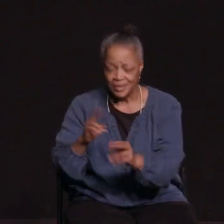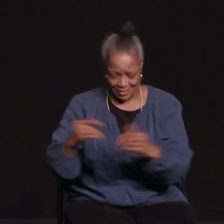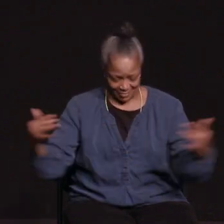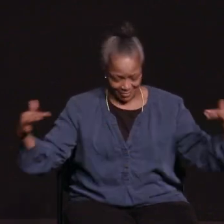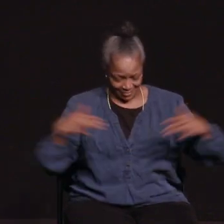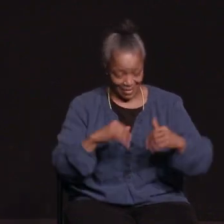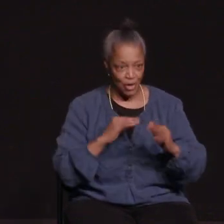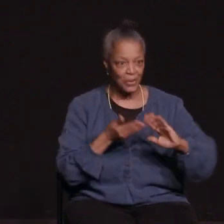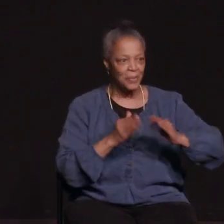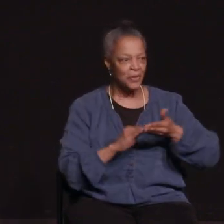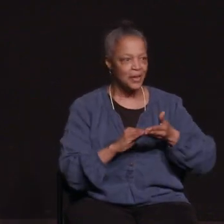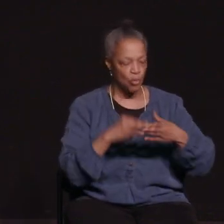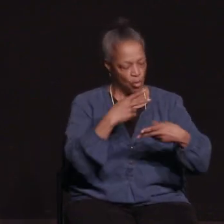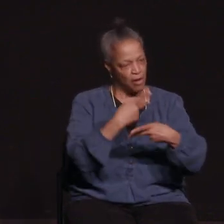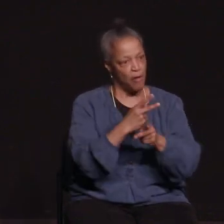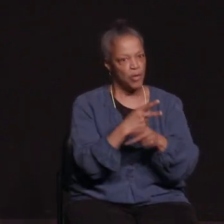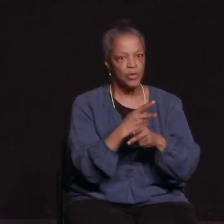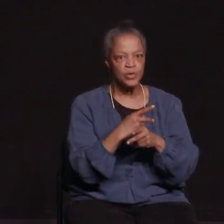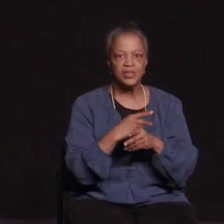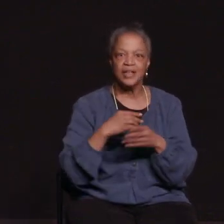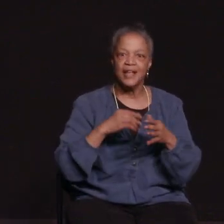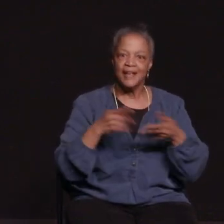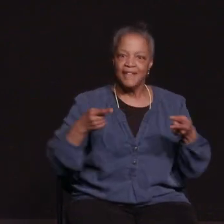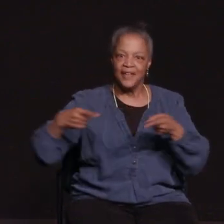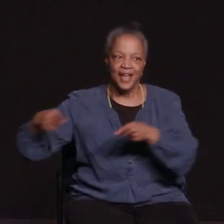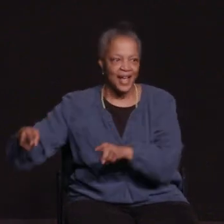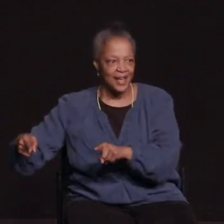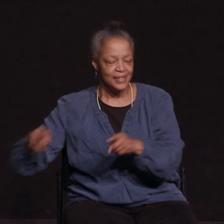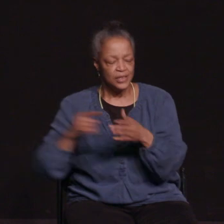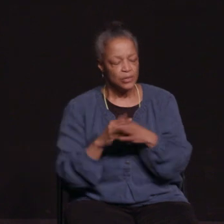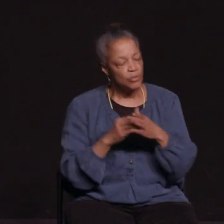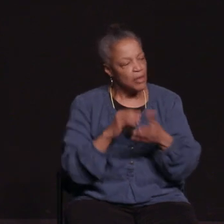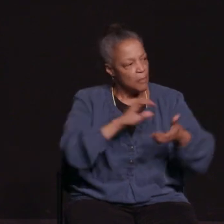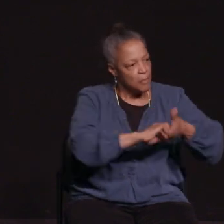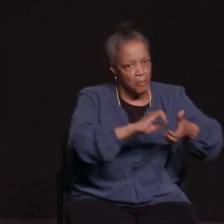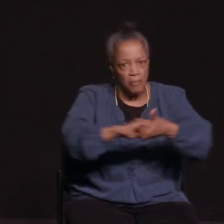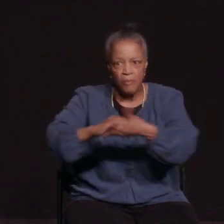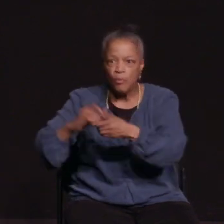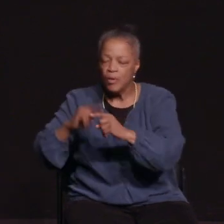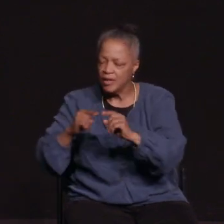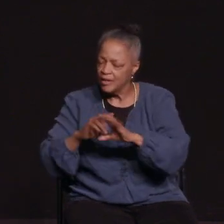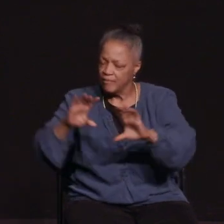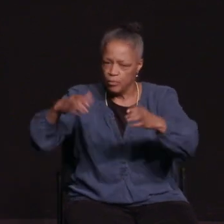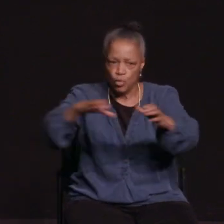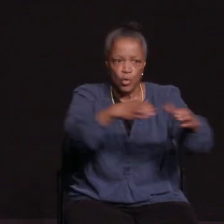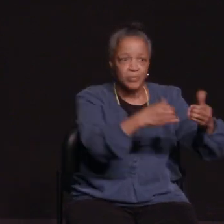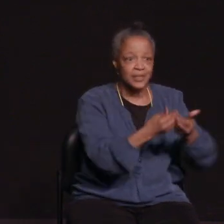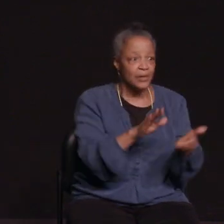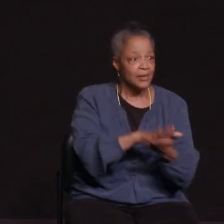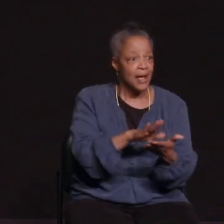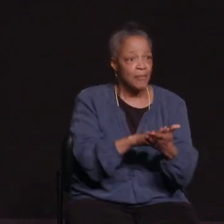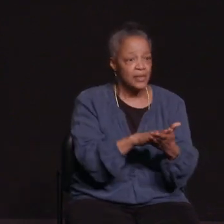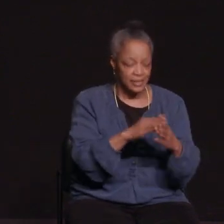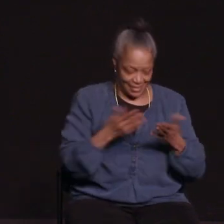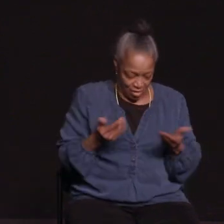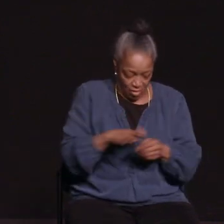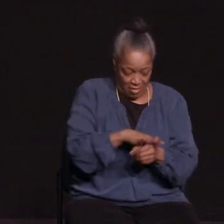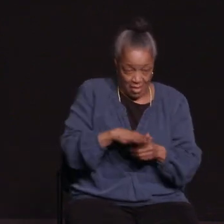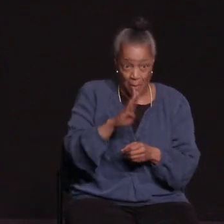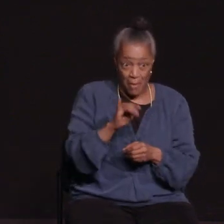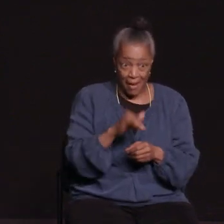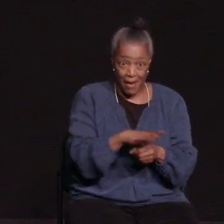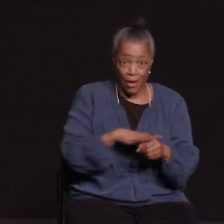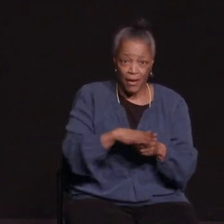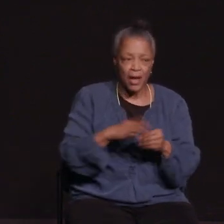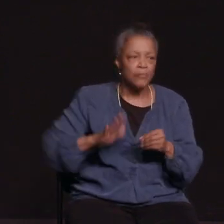produced a robust event series in partnership with units on campus, around the Bay, and across the country.